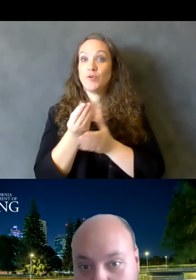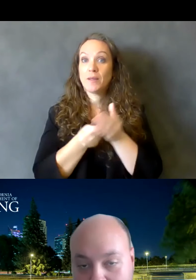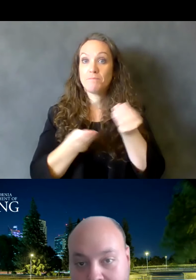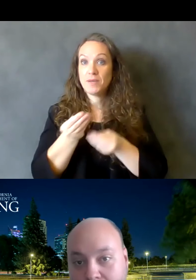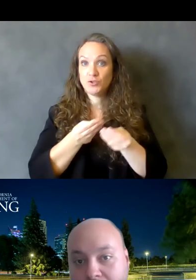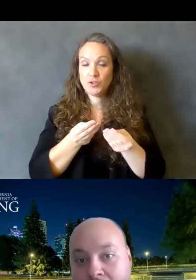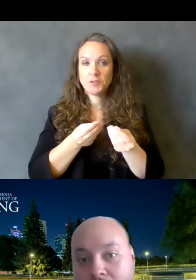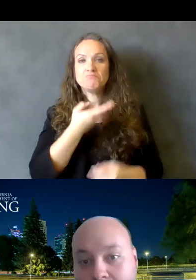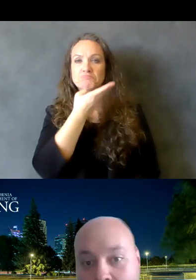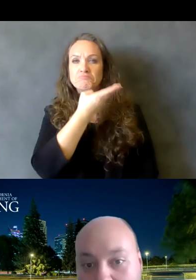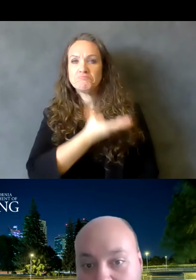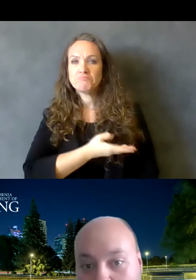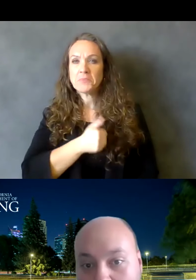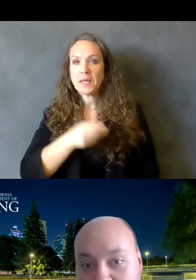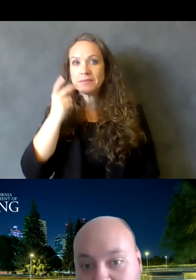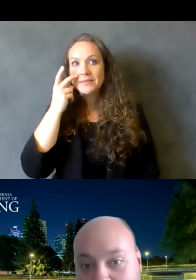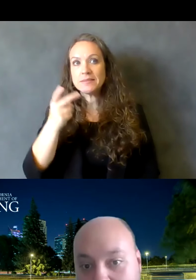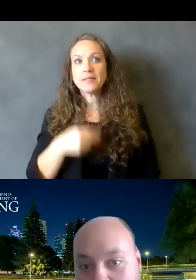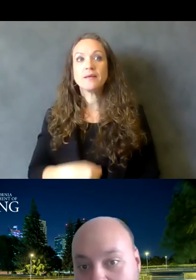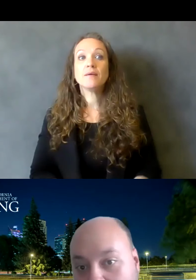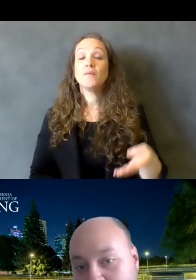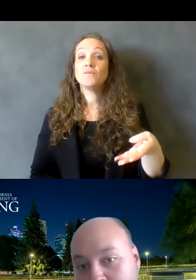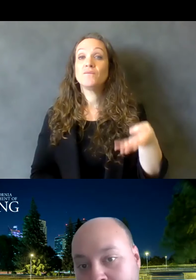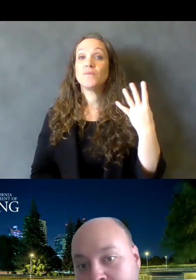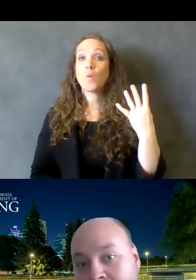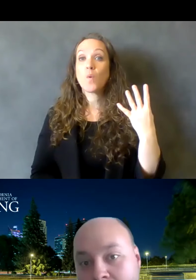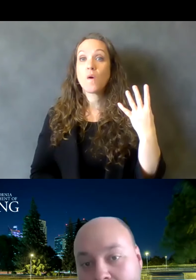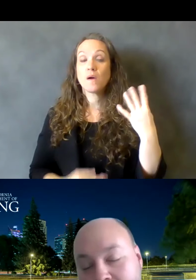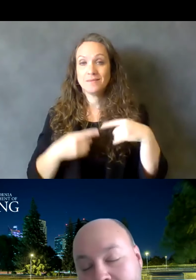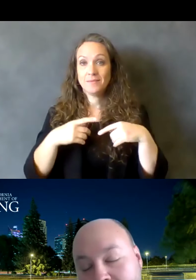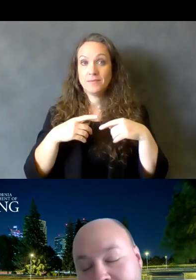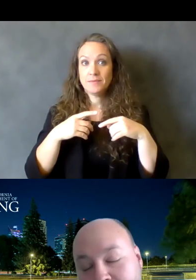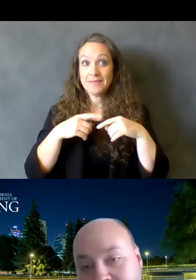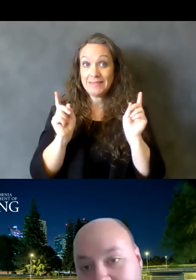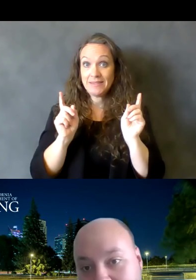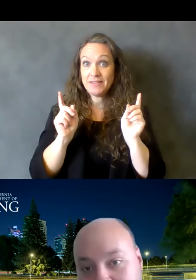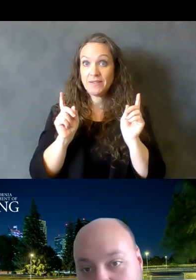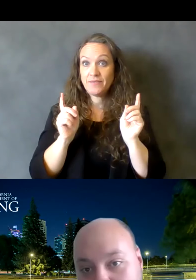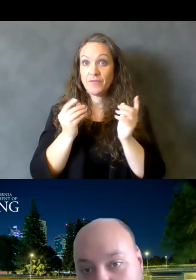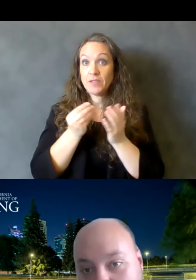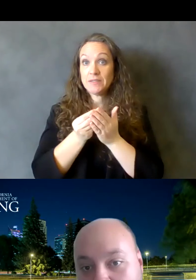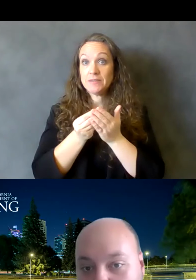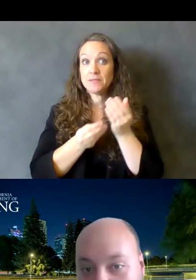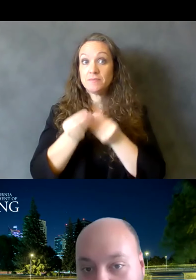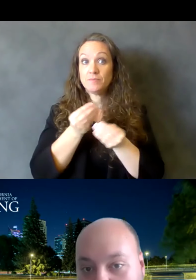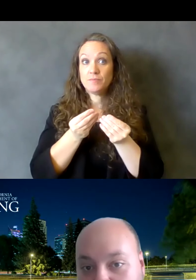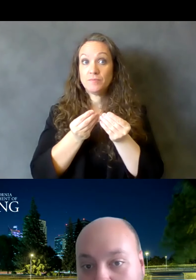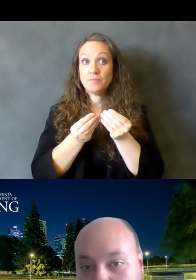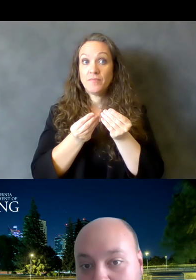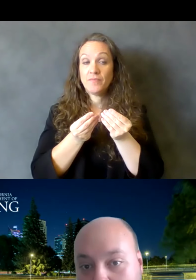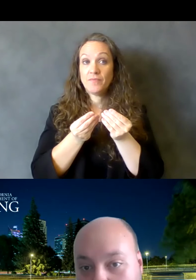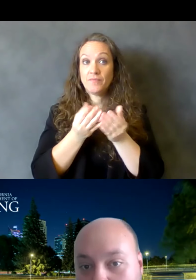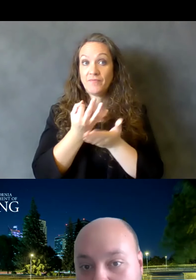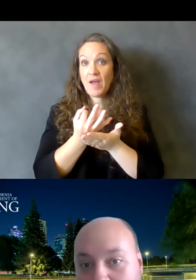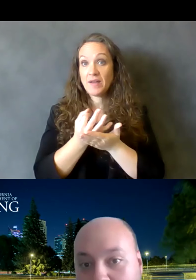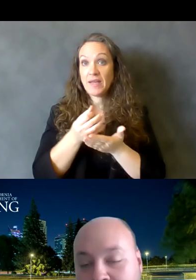on the screen, you'll find 4 different approved spring finance letters, and each one of them we've